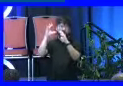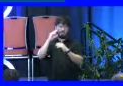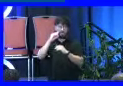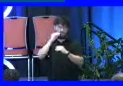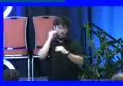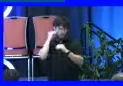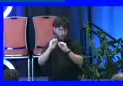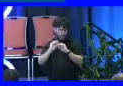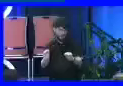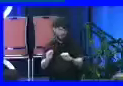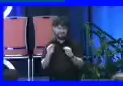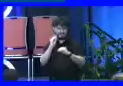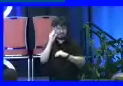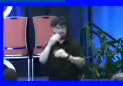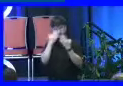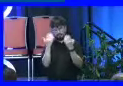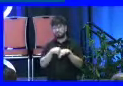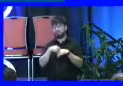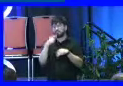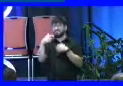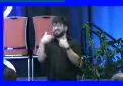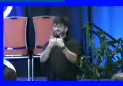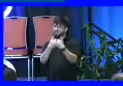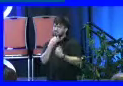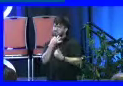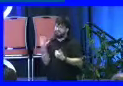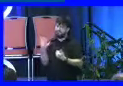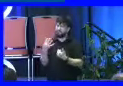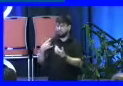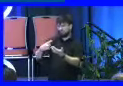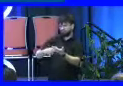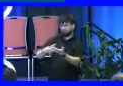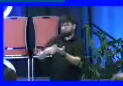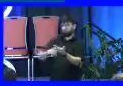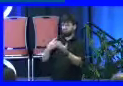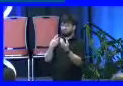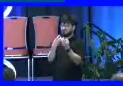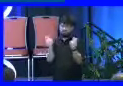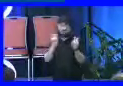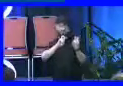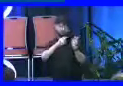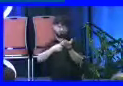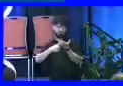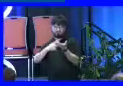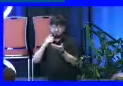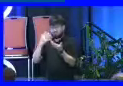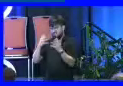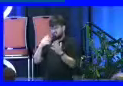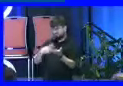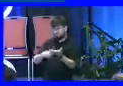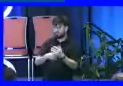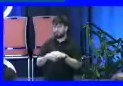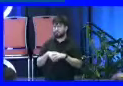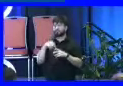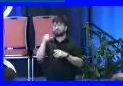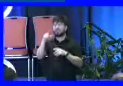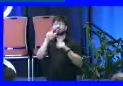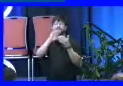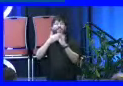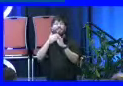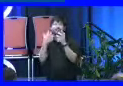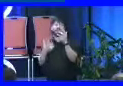there's challenges and issues with that as well, as we talked about a lot today in our roundtable discussion. But communities can match this data